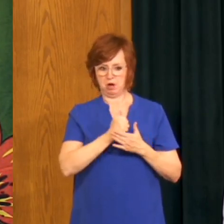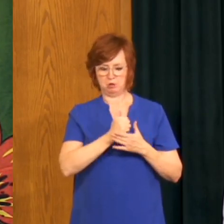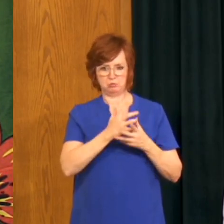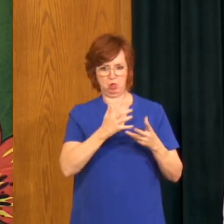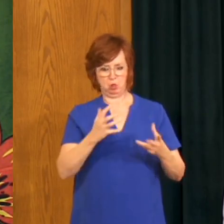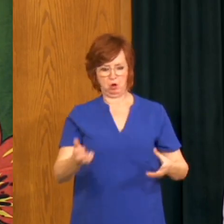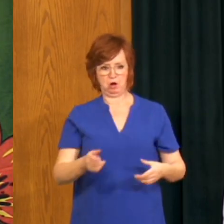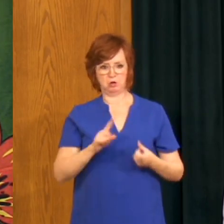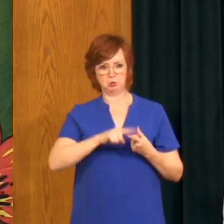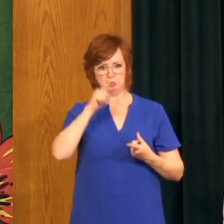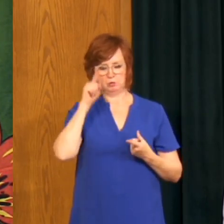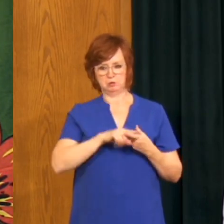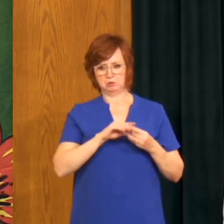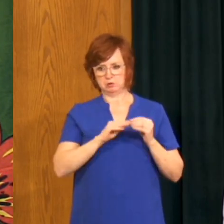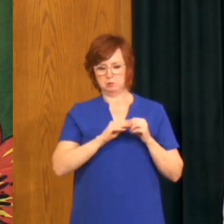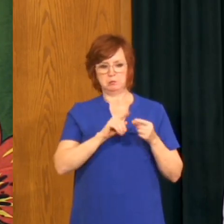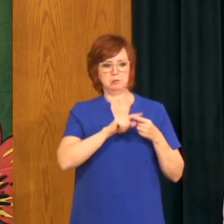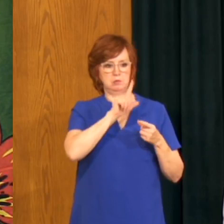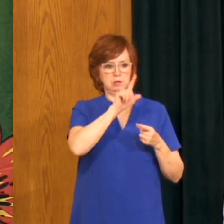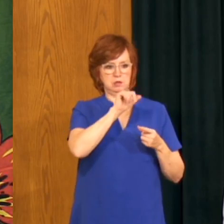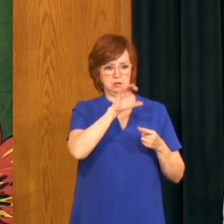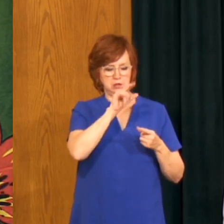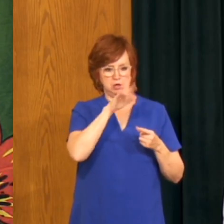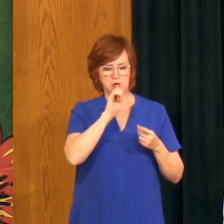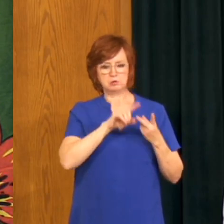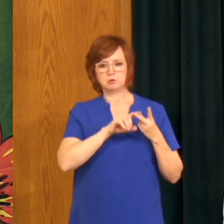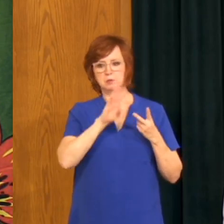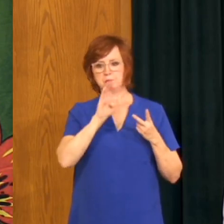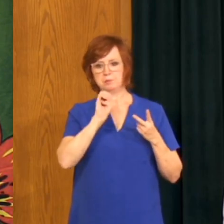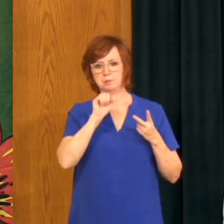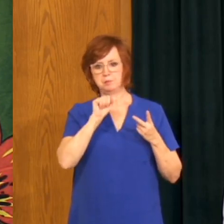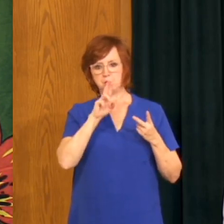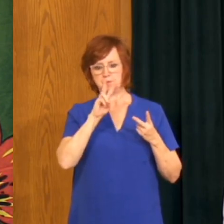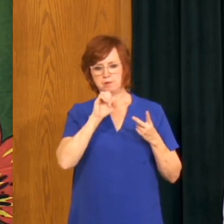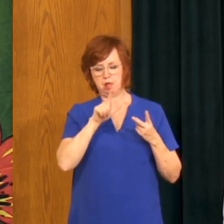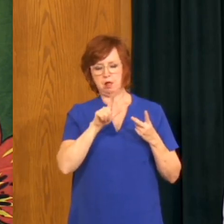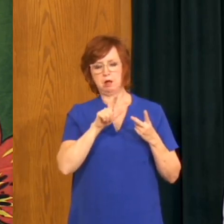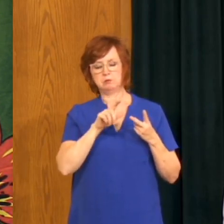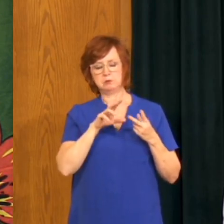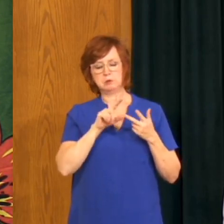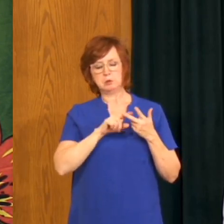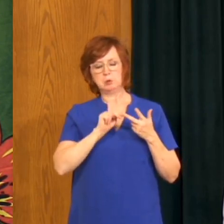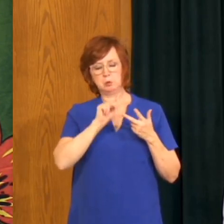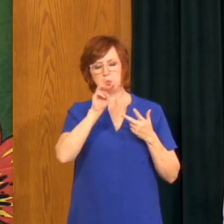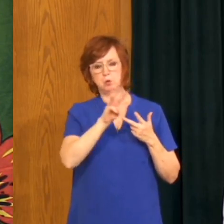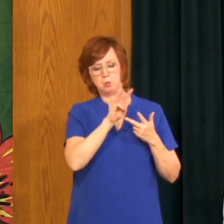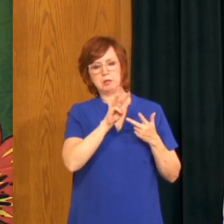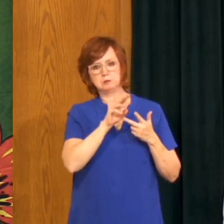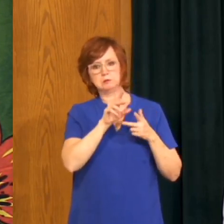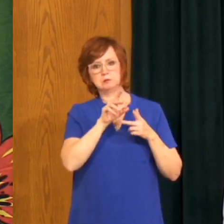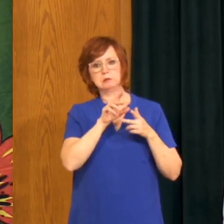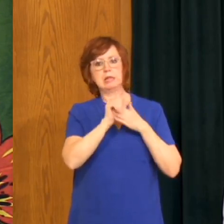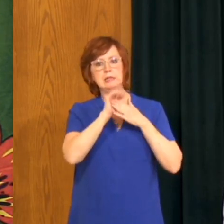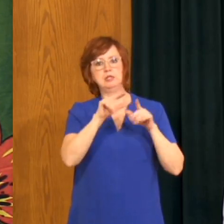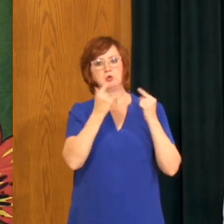Beauval and some other communities in the northwest, but thank the community leaders, and most importantly, thank the individuals